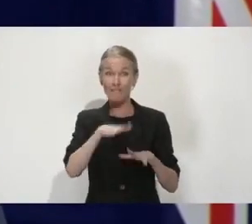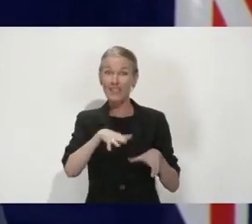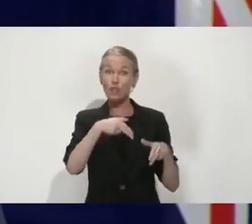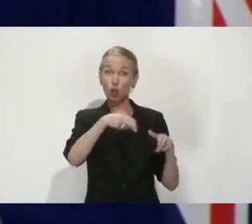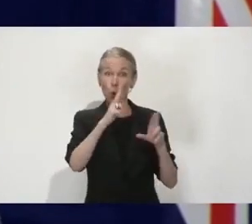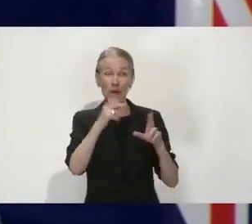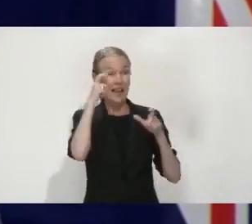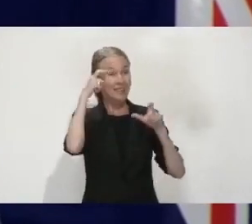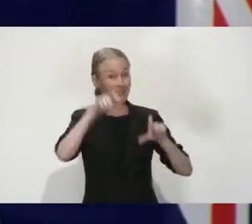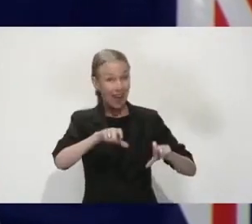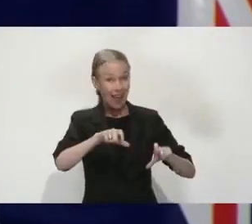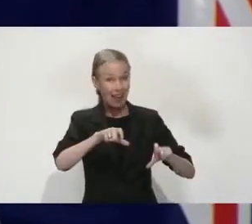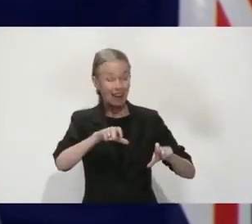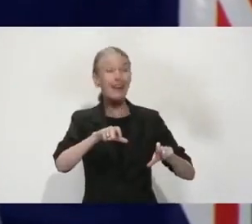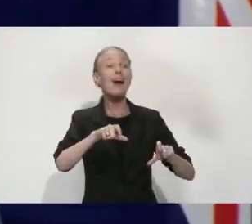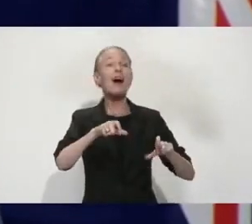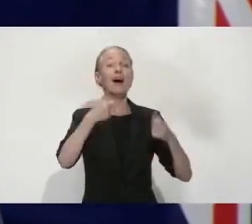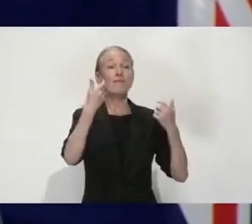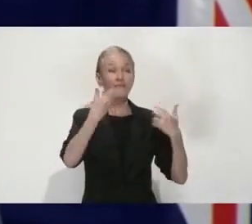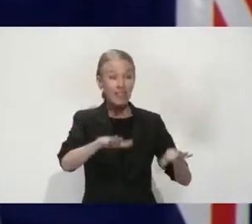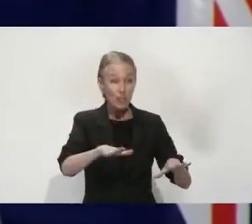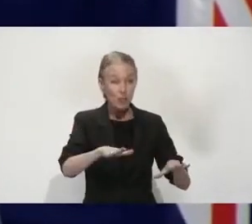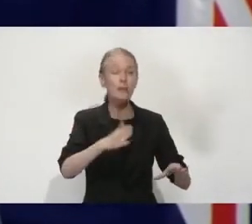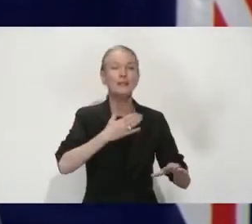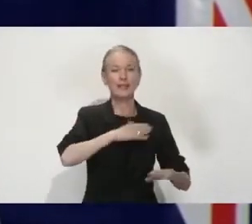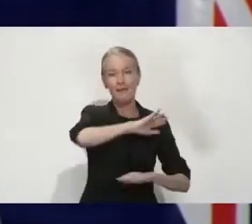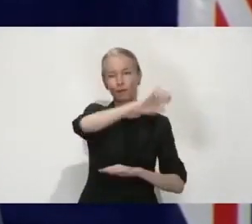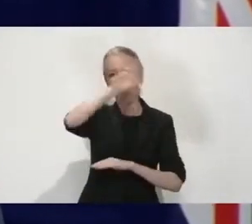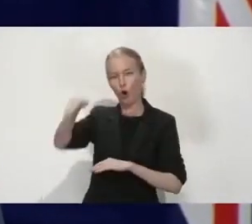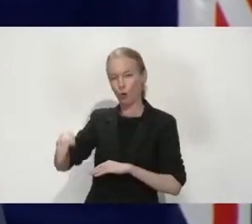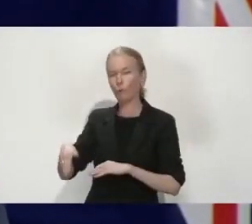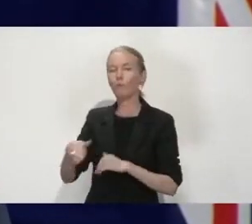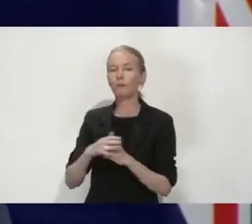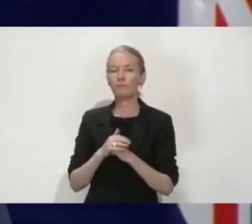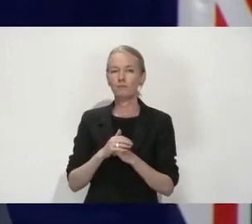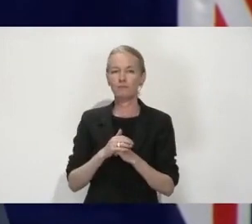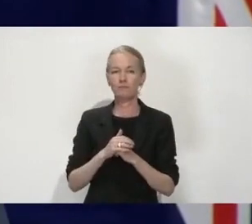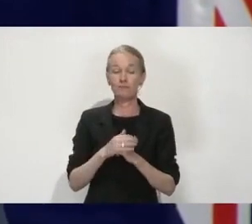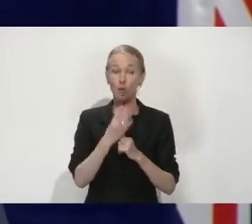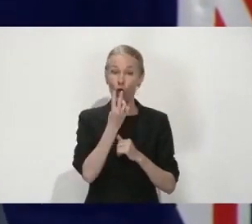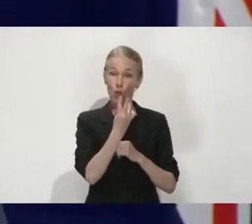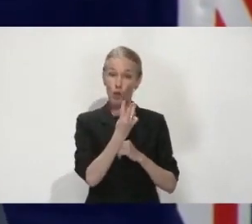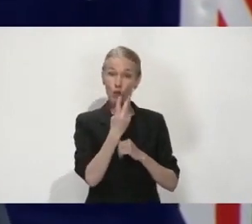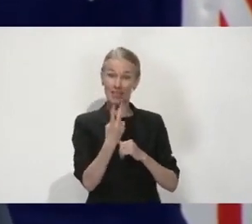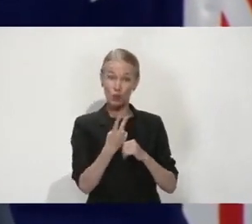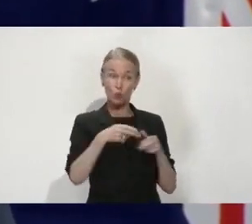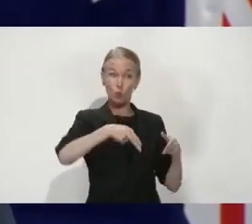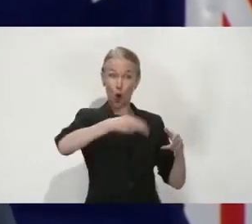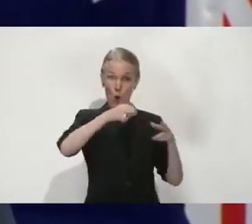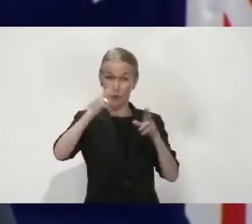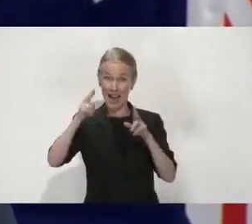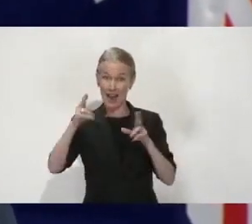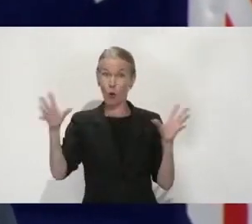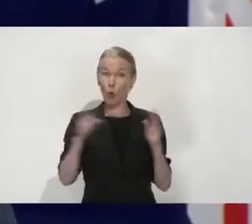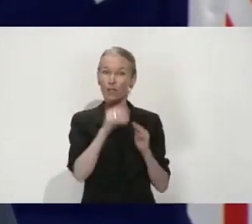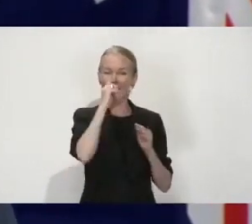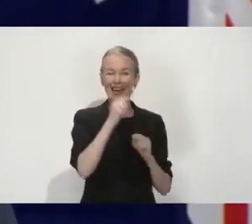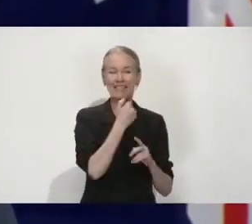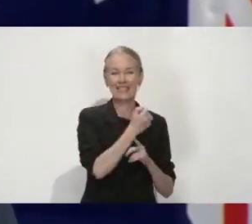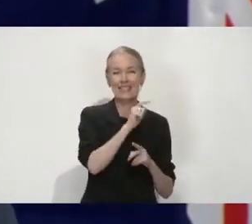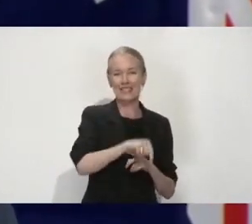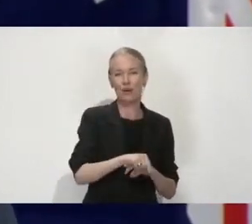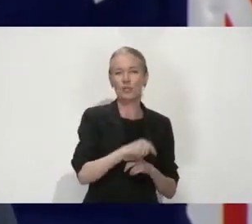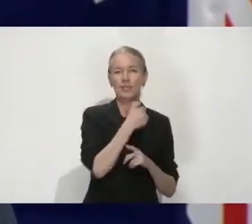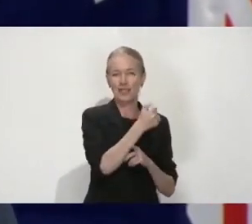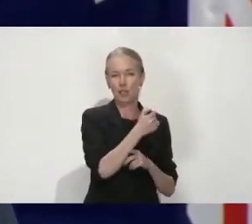come safely into our community. Our effective capacity across 32 facilities is